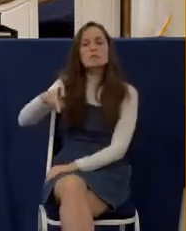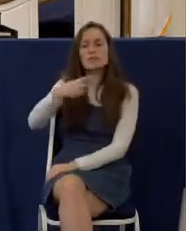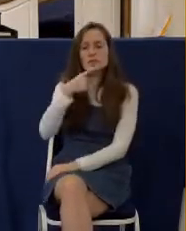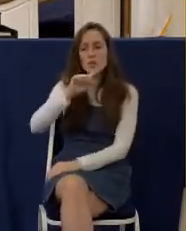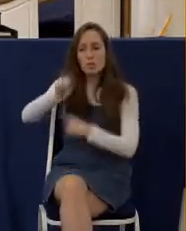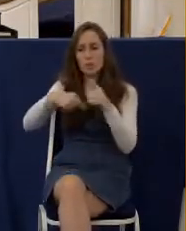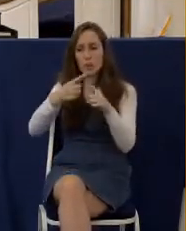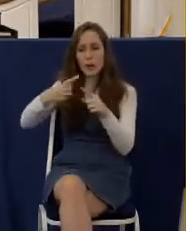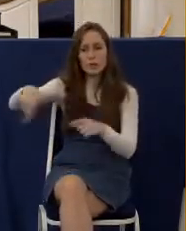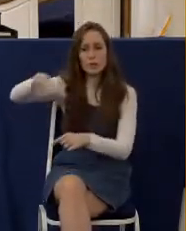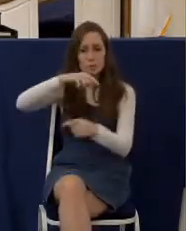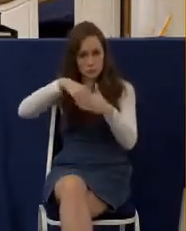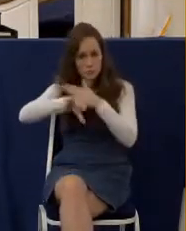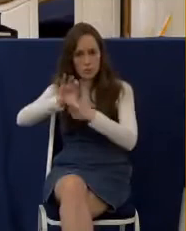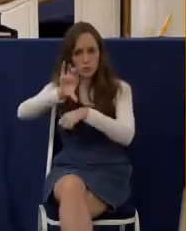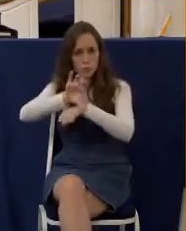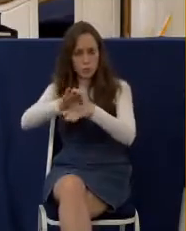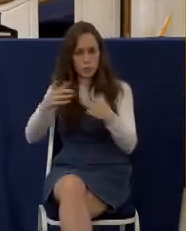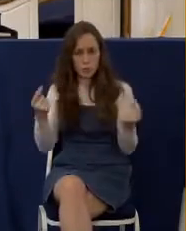come to church,